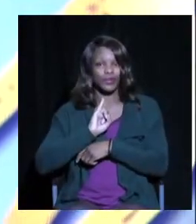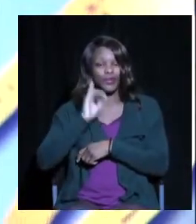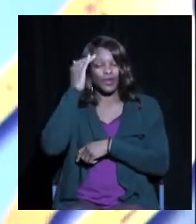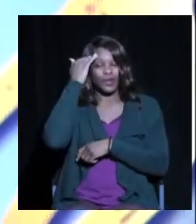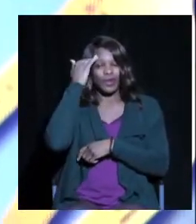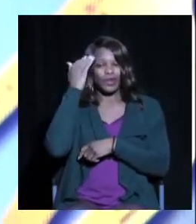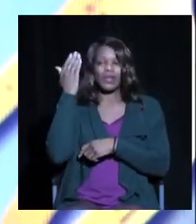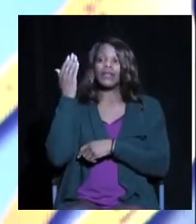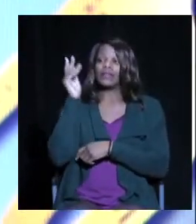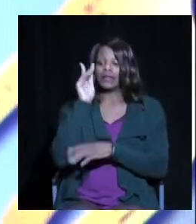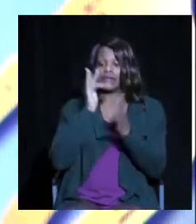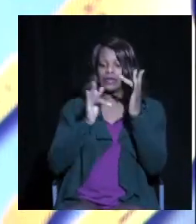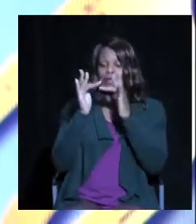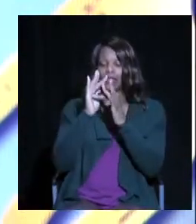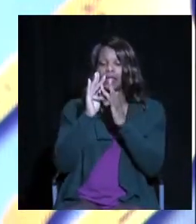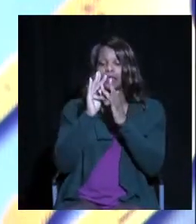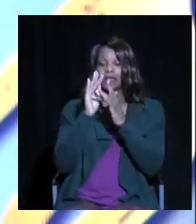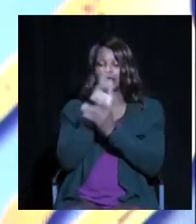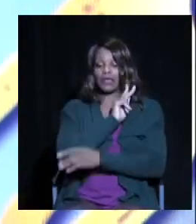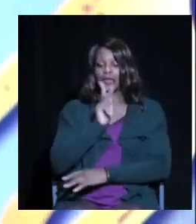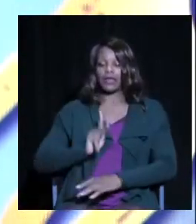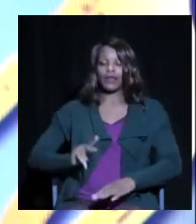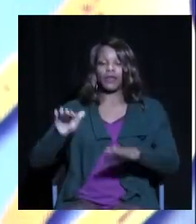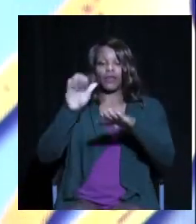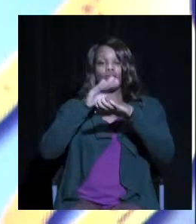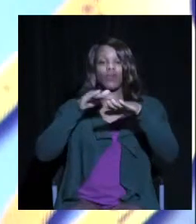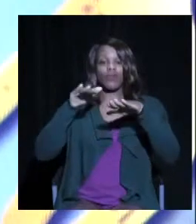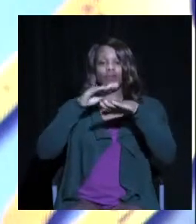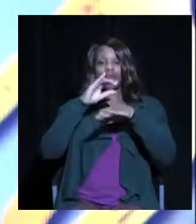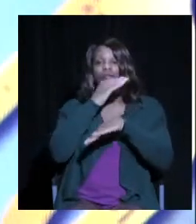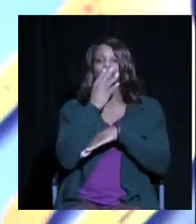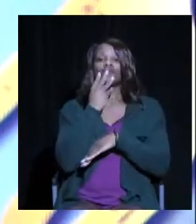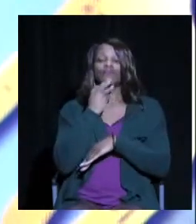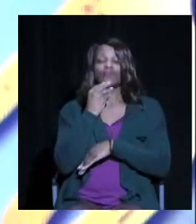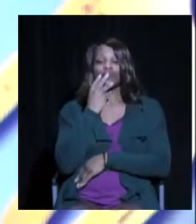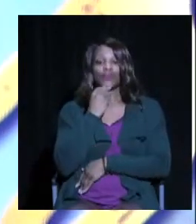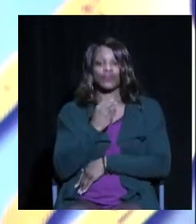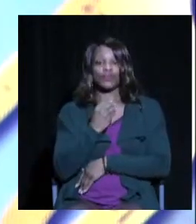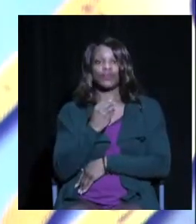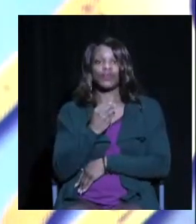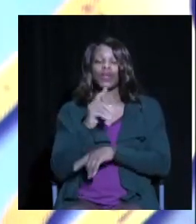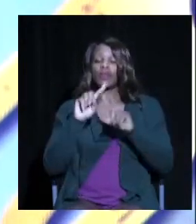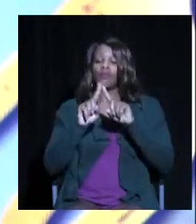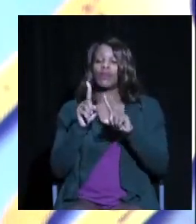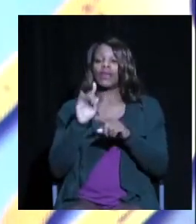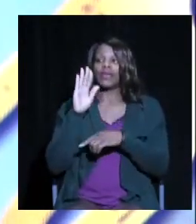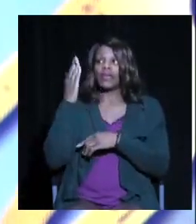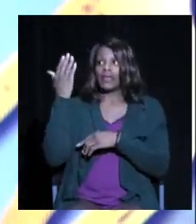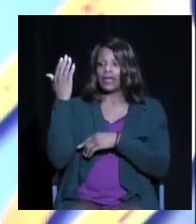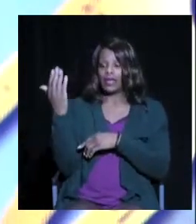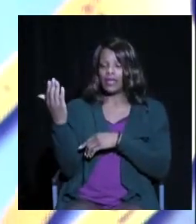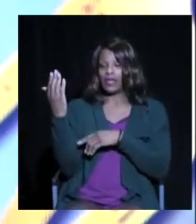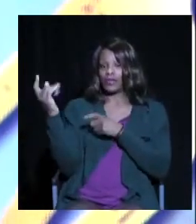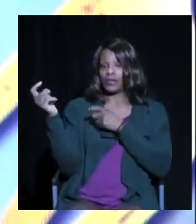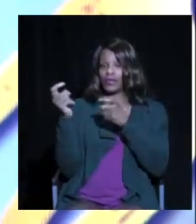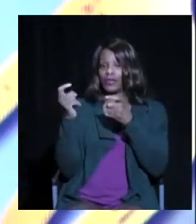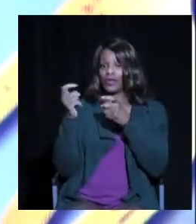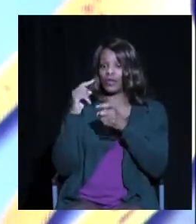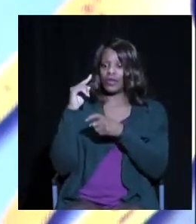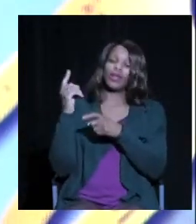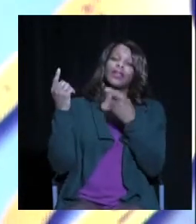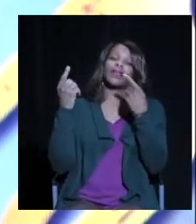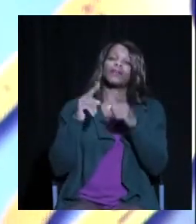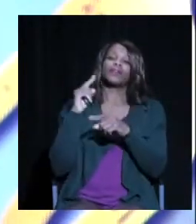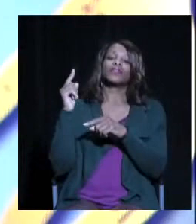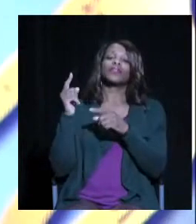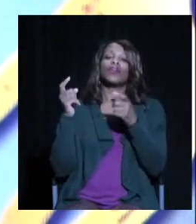the king of the Jews, but we also know from Scripture that his reign goes a lot further than them, that Jesus will reign over